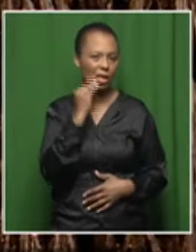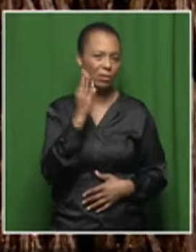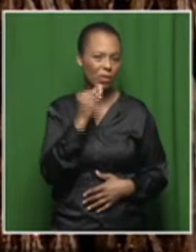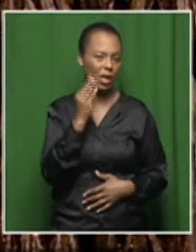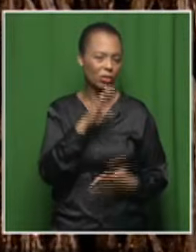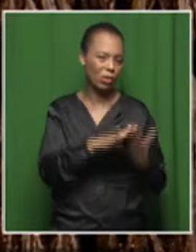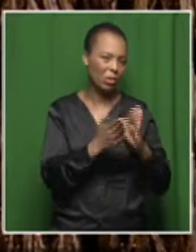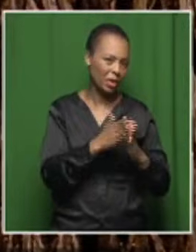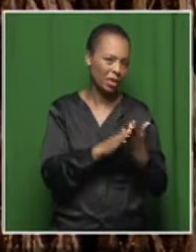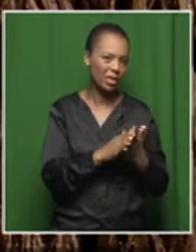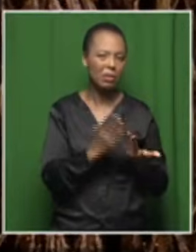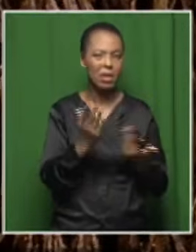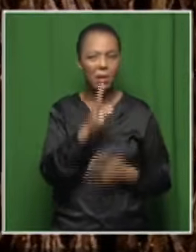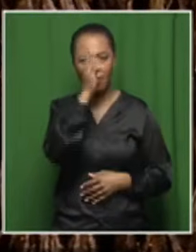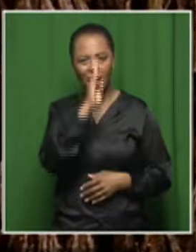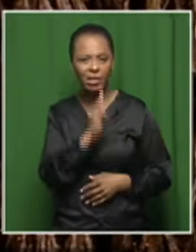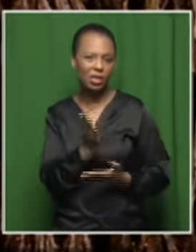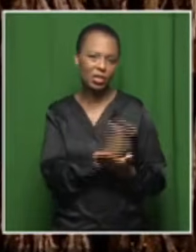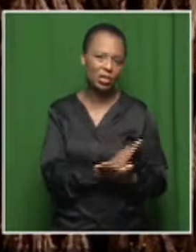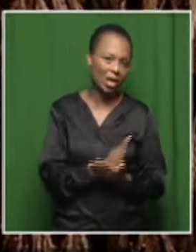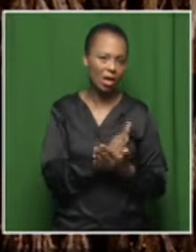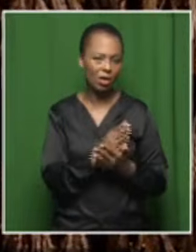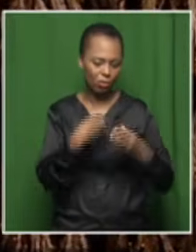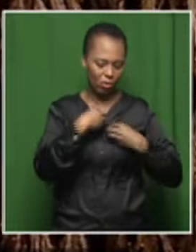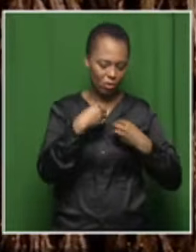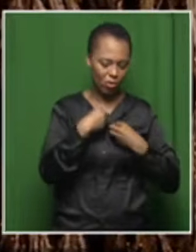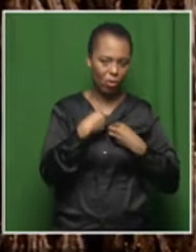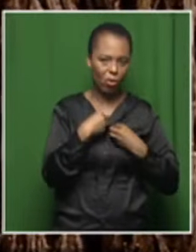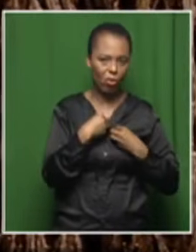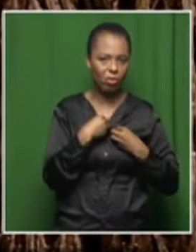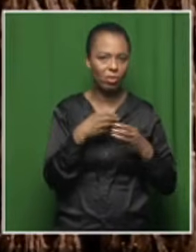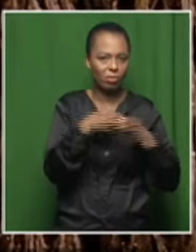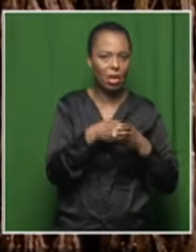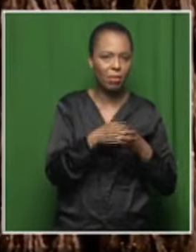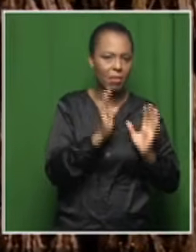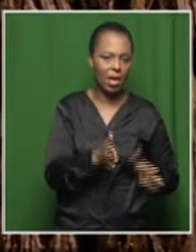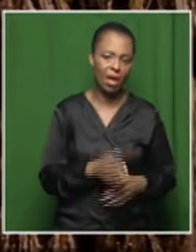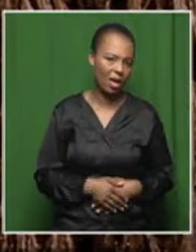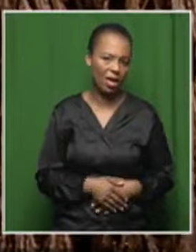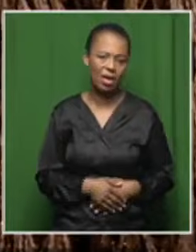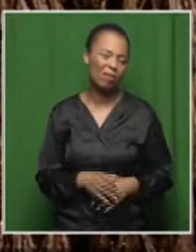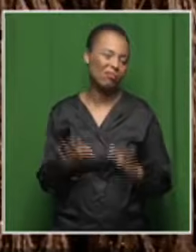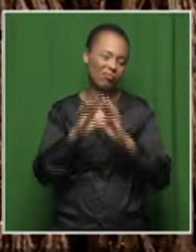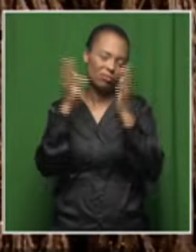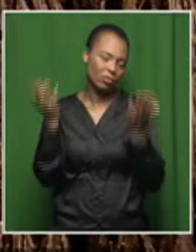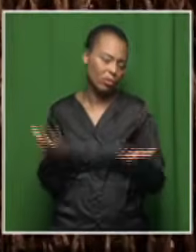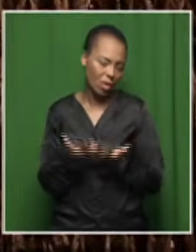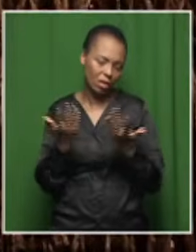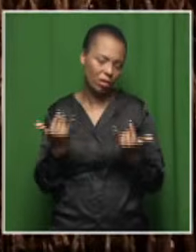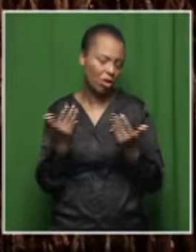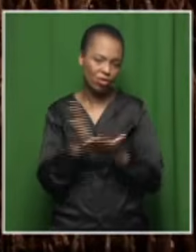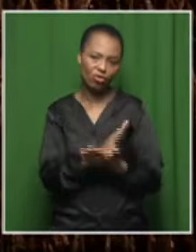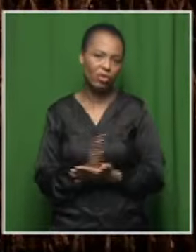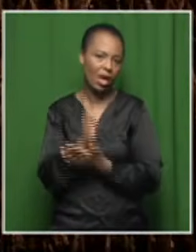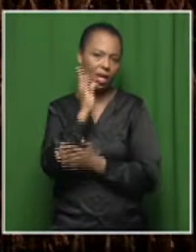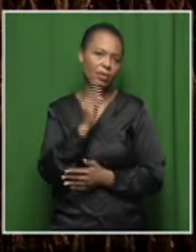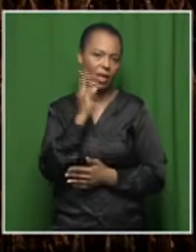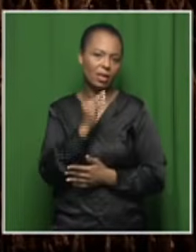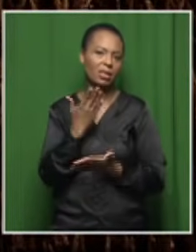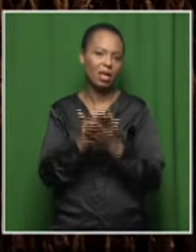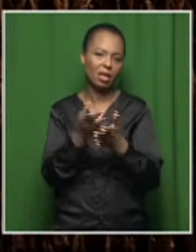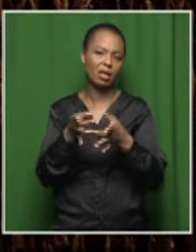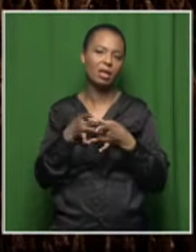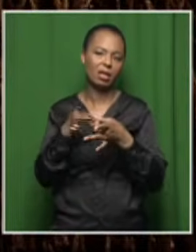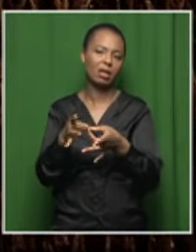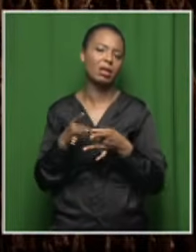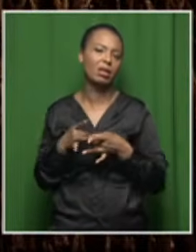communities in Brazil share amongst themselves, but that these are universal shared experiences that we can all relate to one another